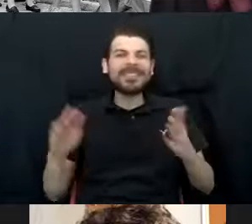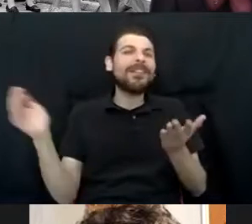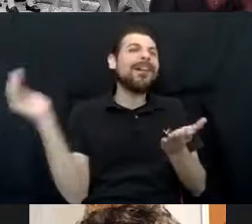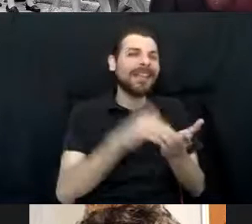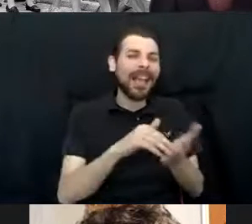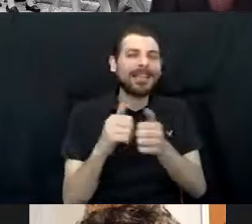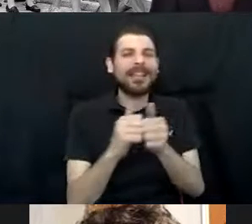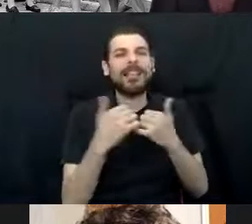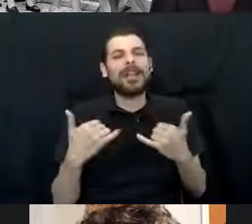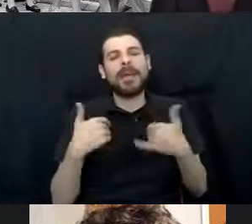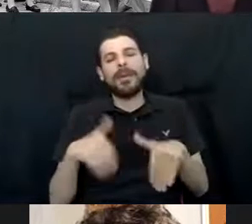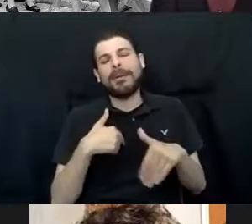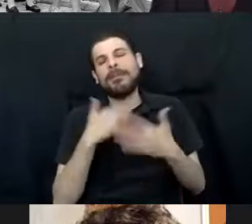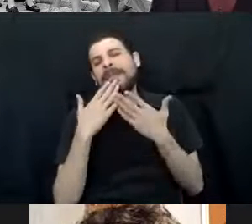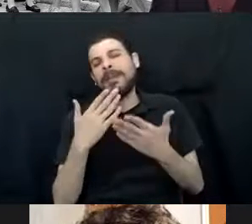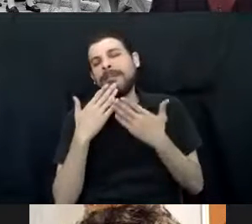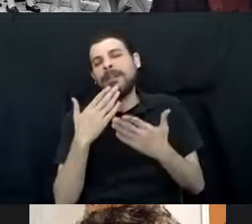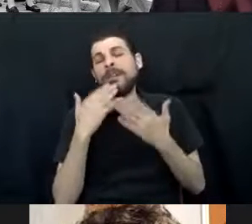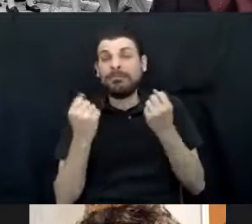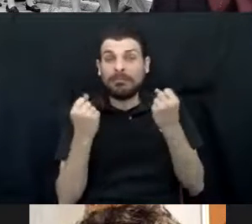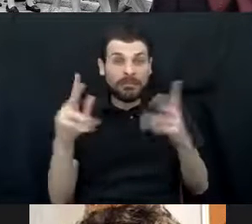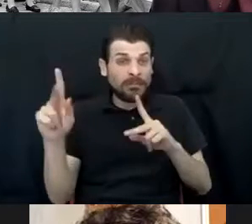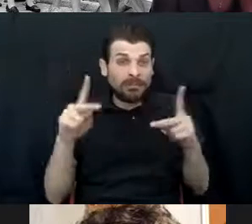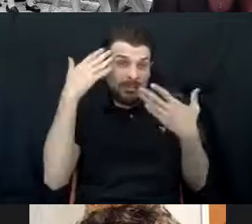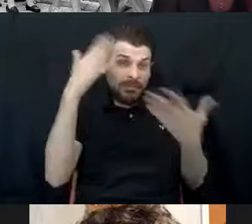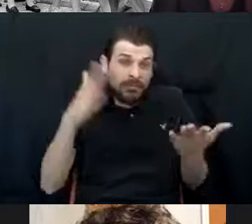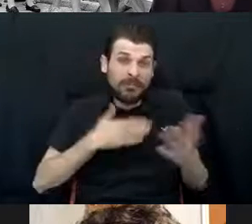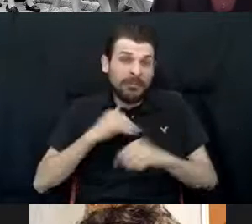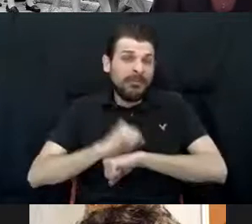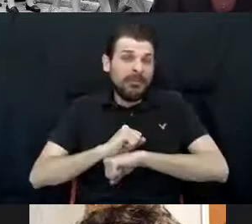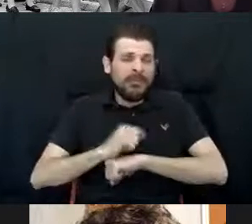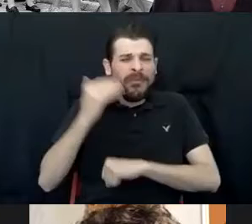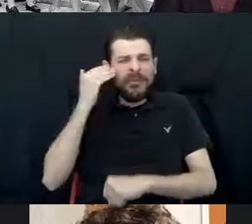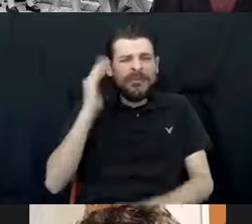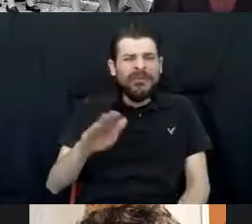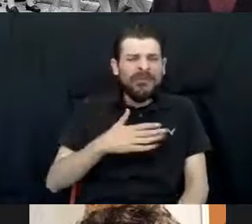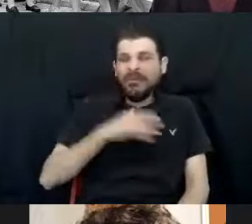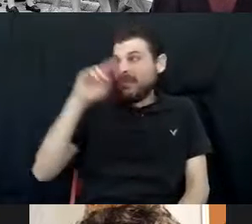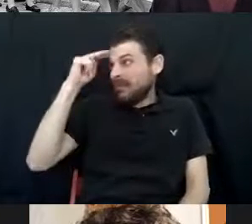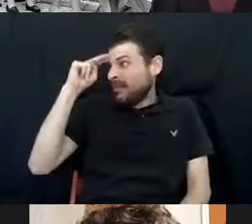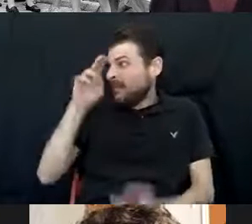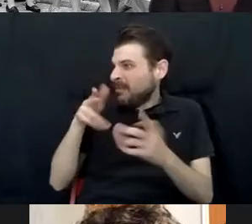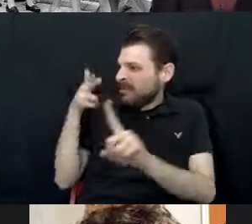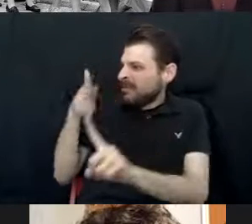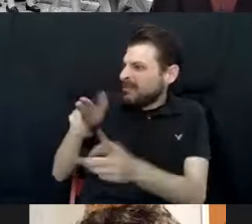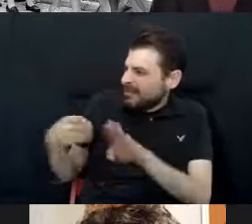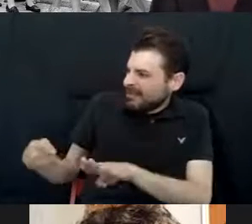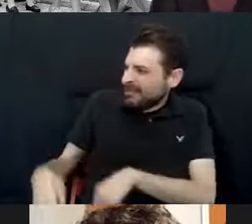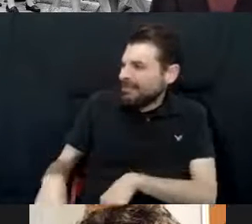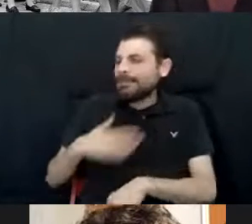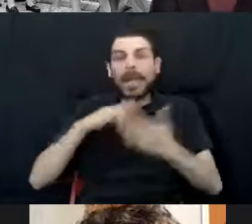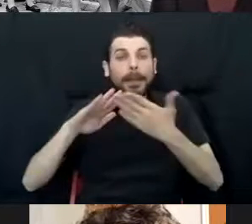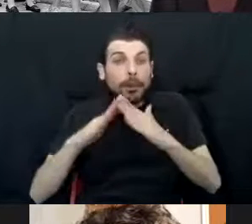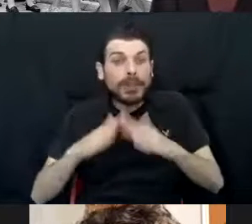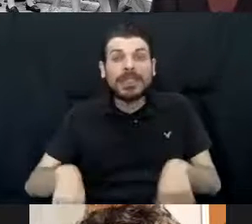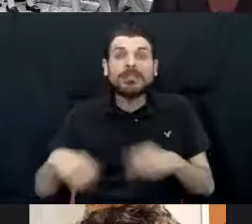because a lot of people don't know that I do the work because of my nephew dying or because of our community and the fact that our voices